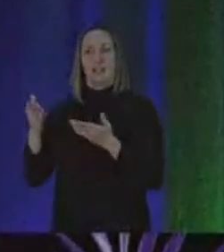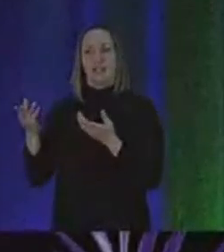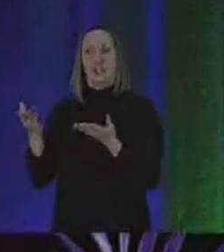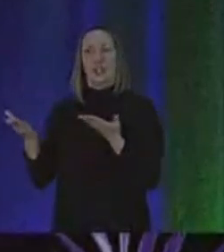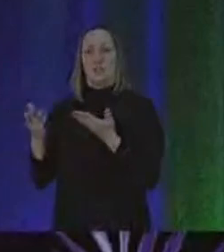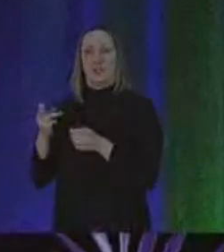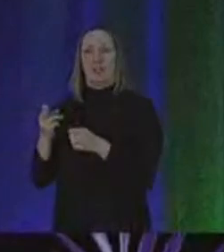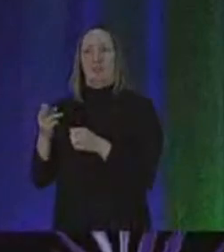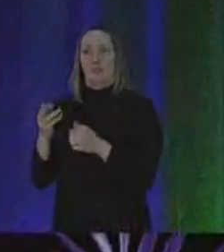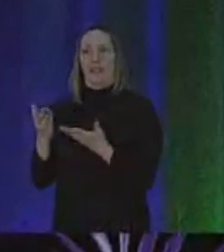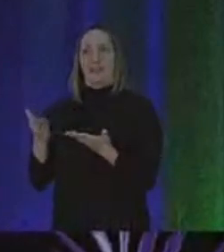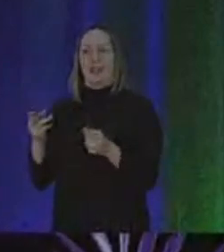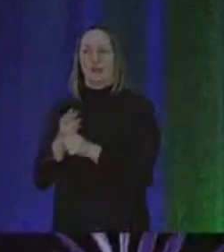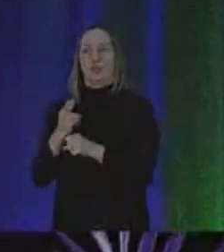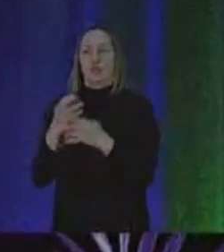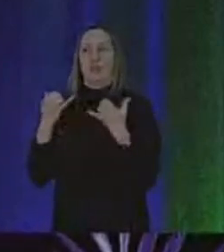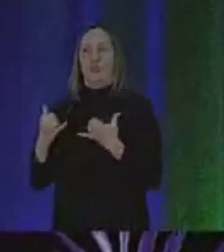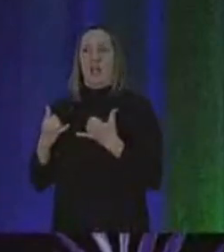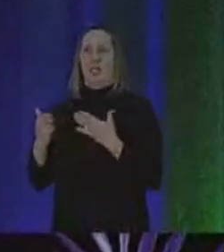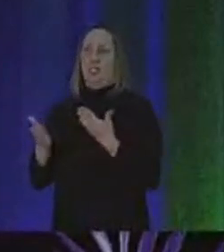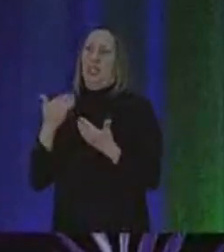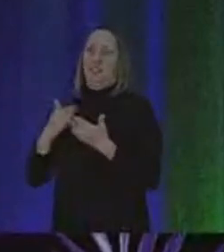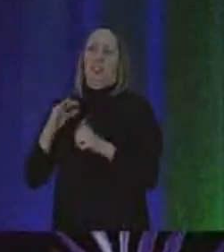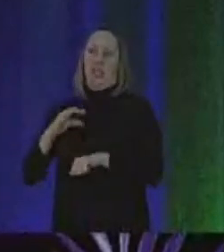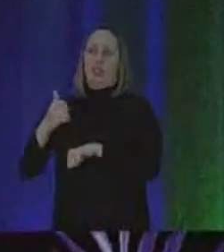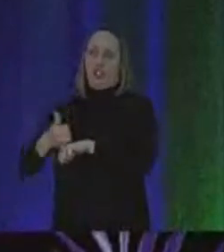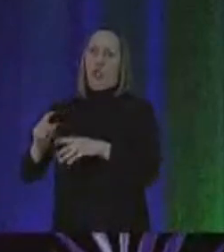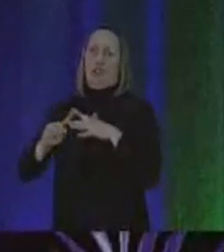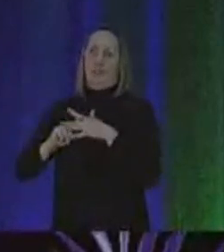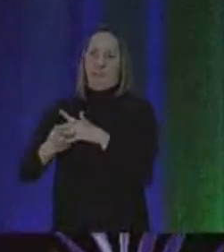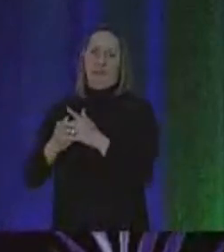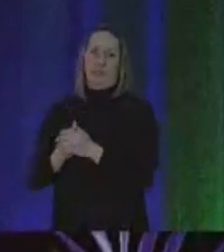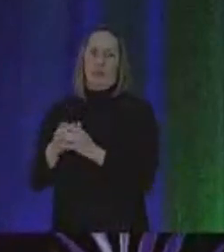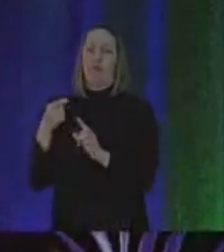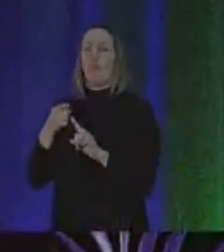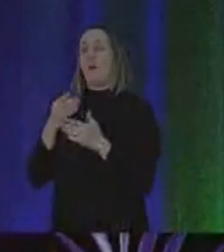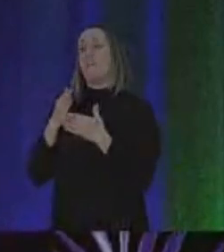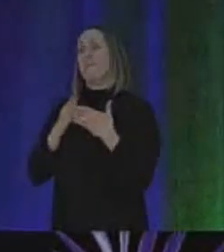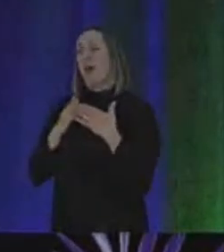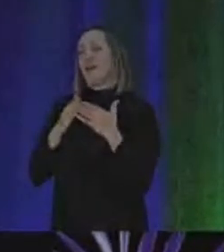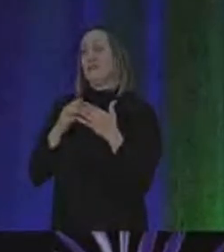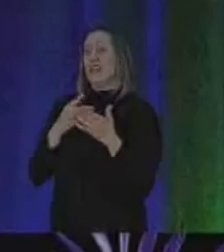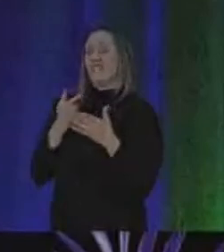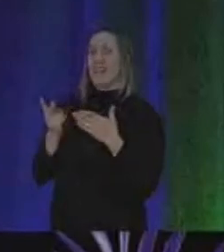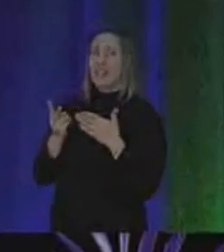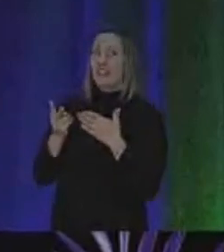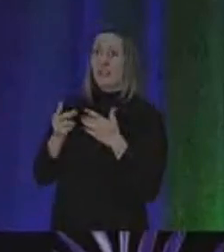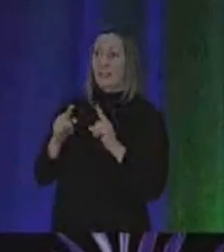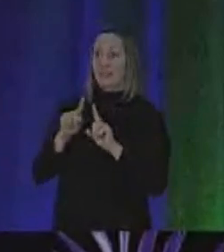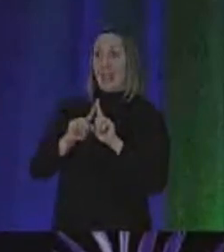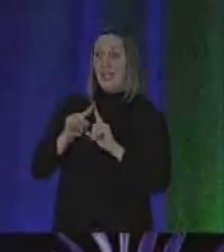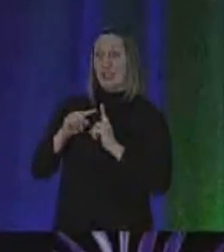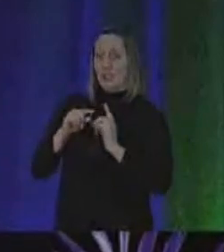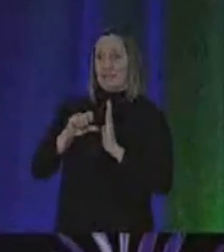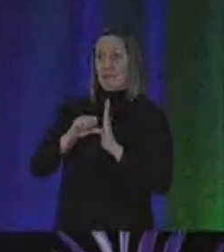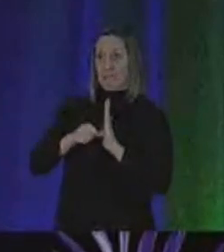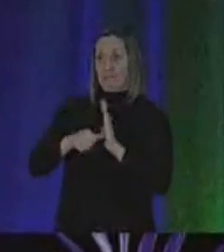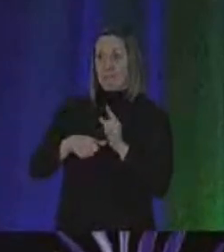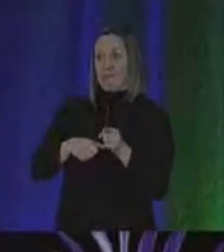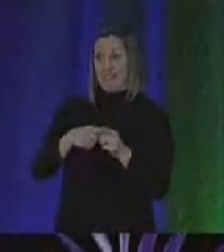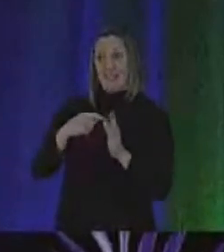started. We have a single point of failure. There's an asterisk there. It's like, is that a downside or not?